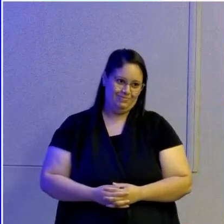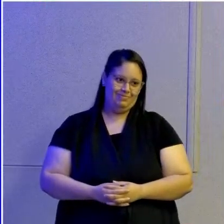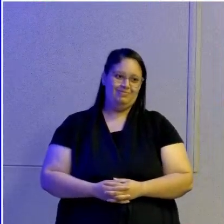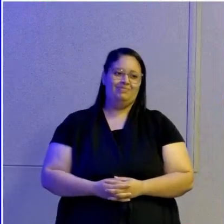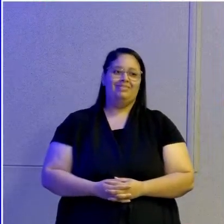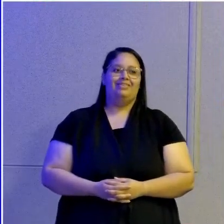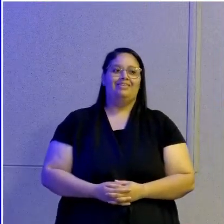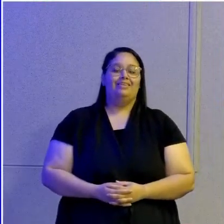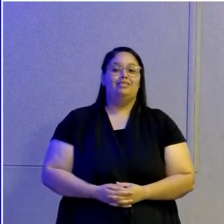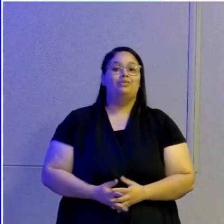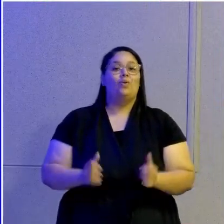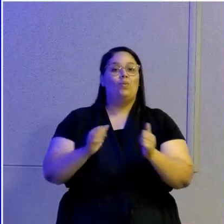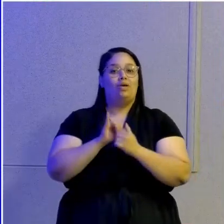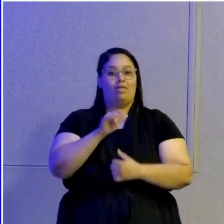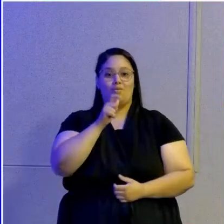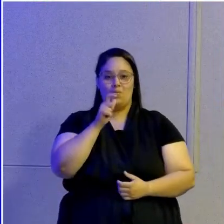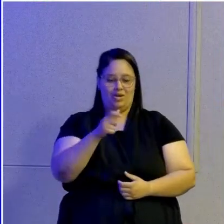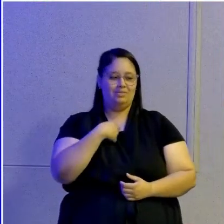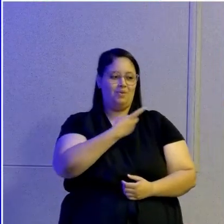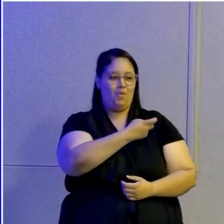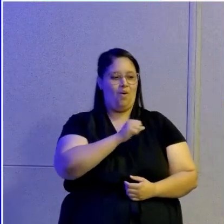With those words, I'll call the next speaker.